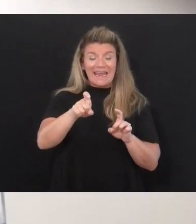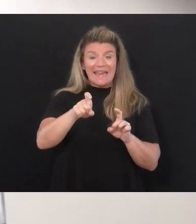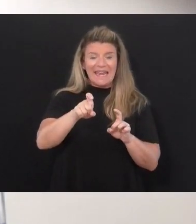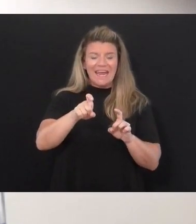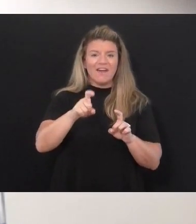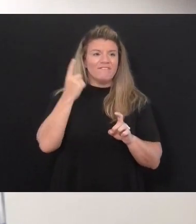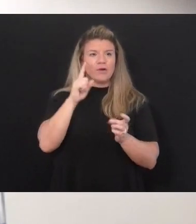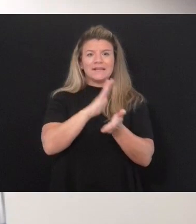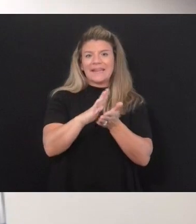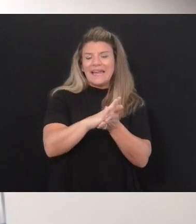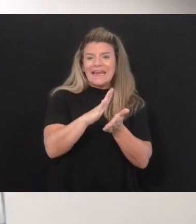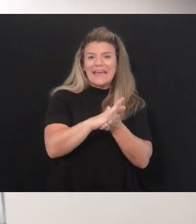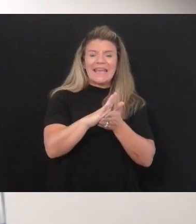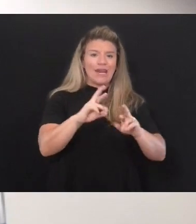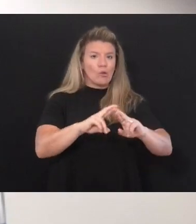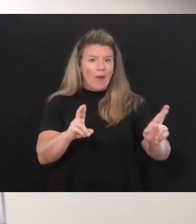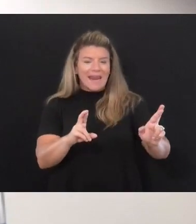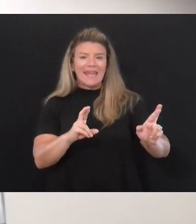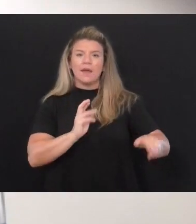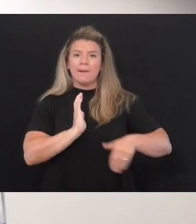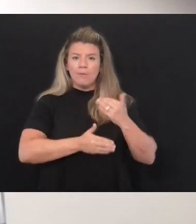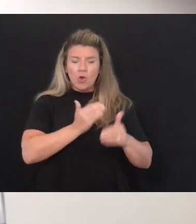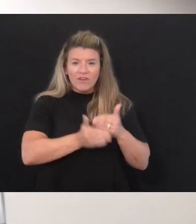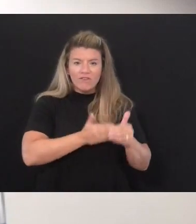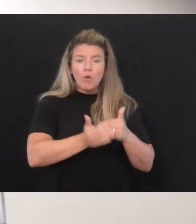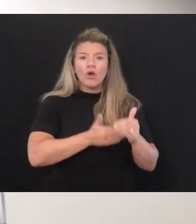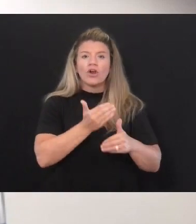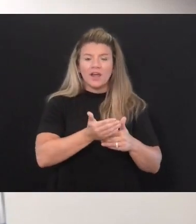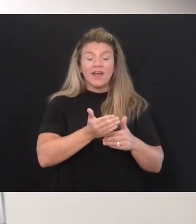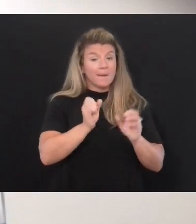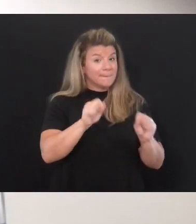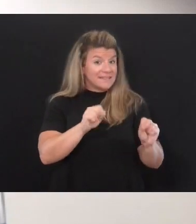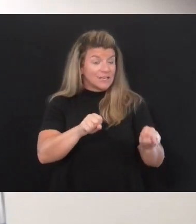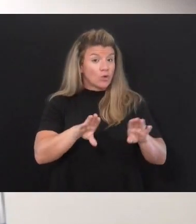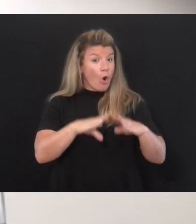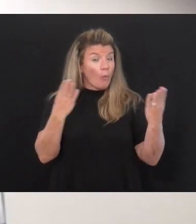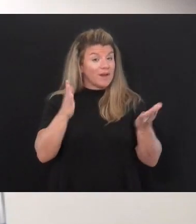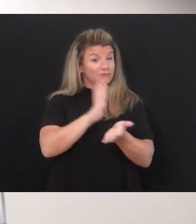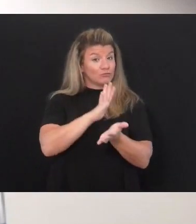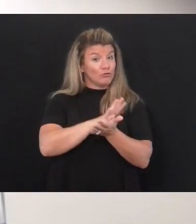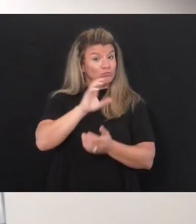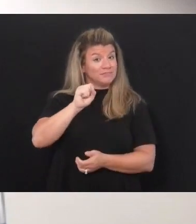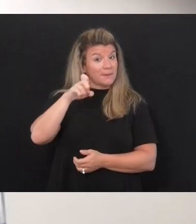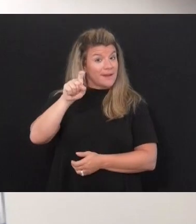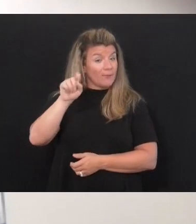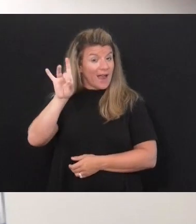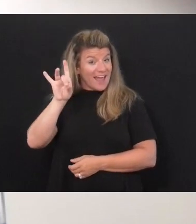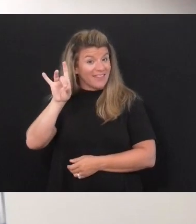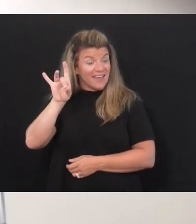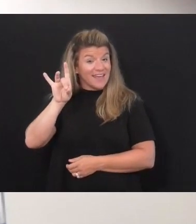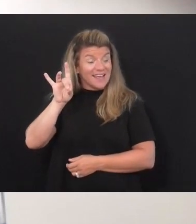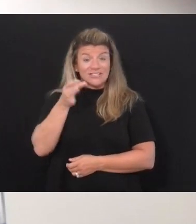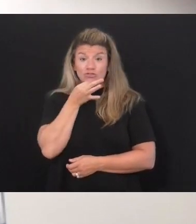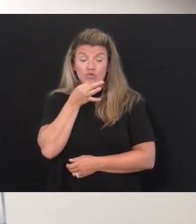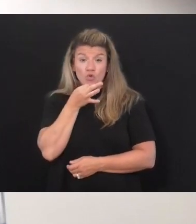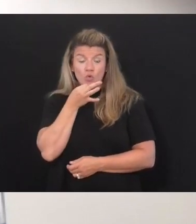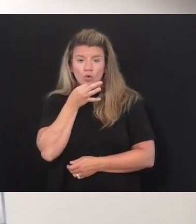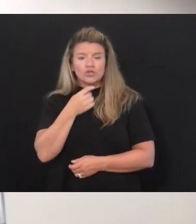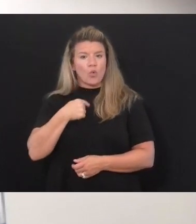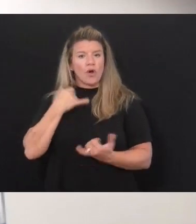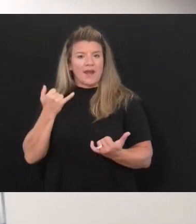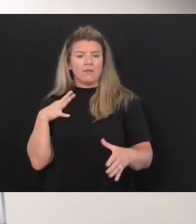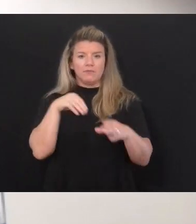put it on, make sure it covers your nose or your mouth. and then tighten this around your nose and the top